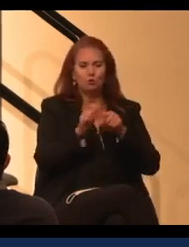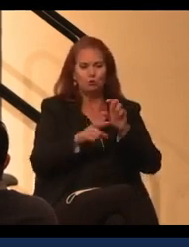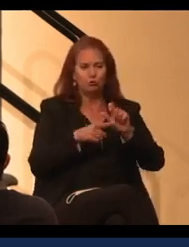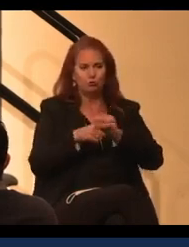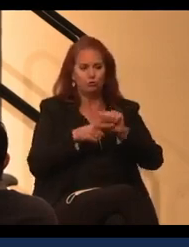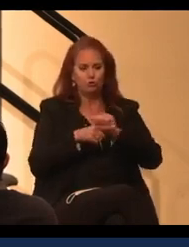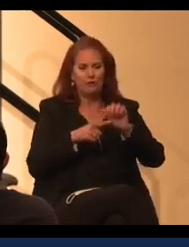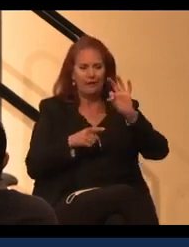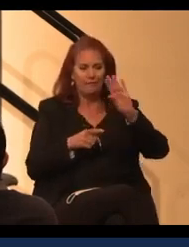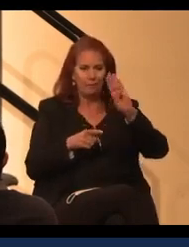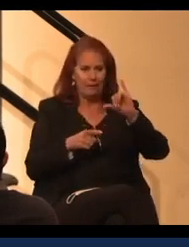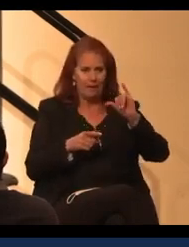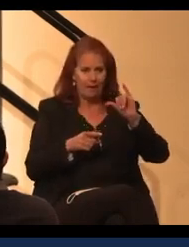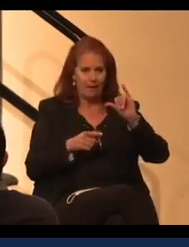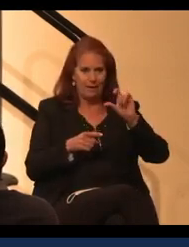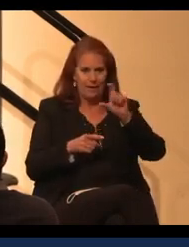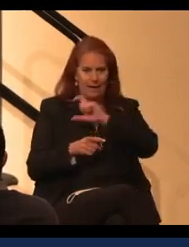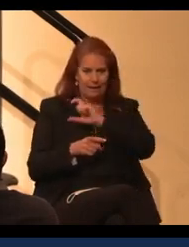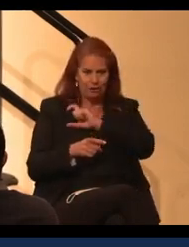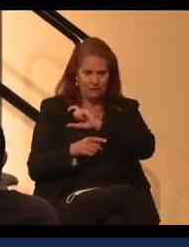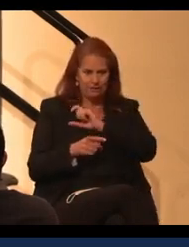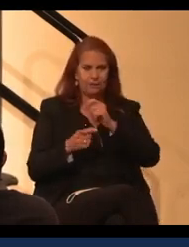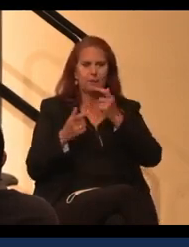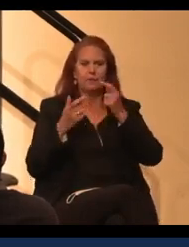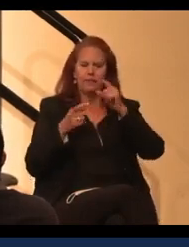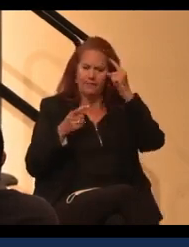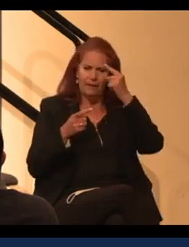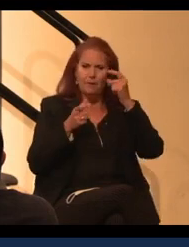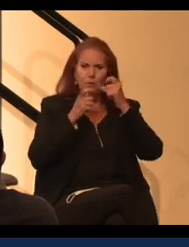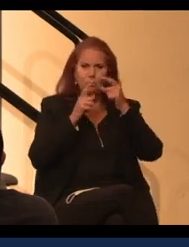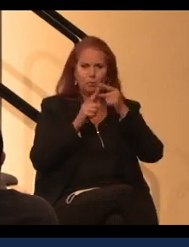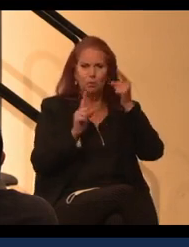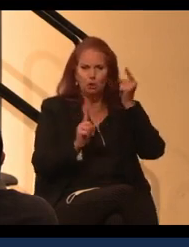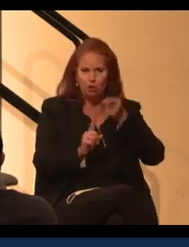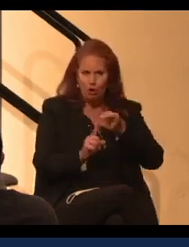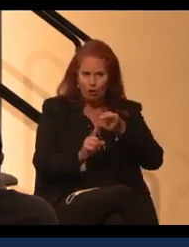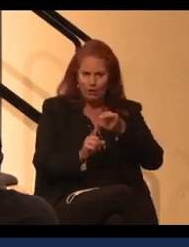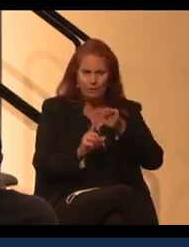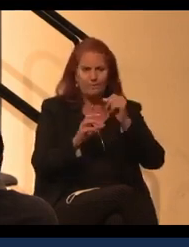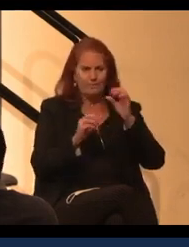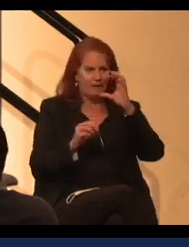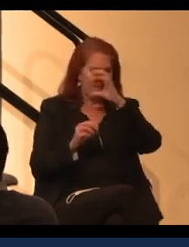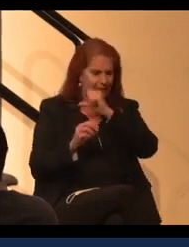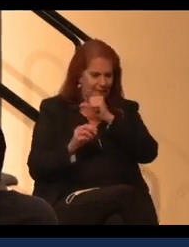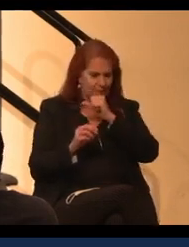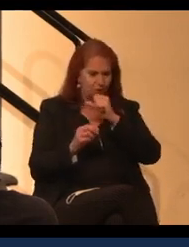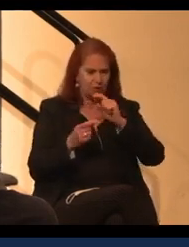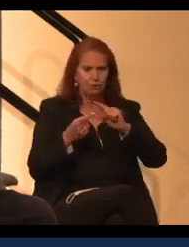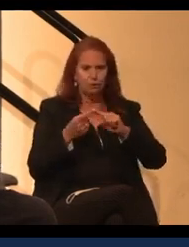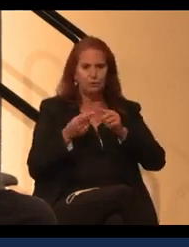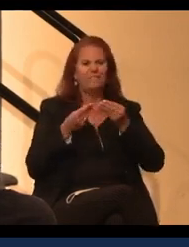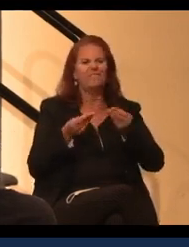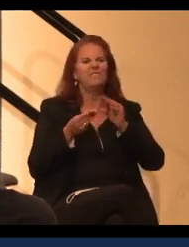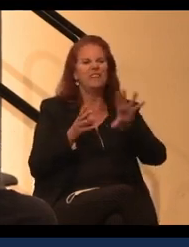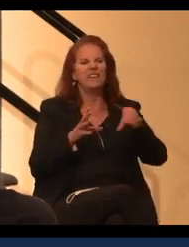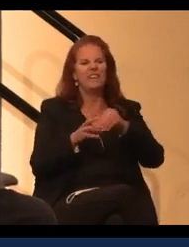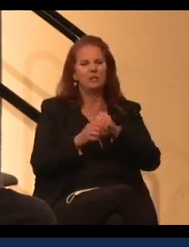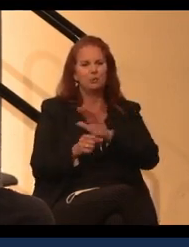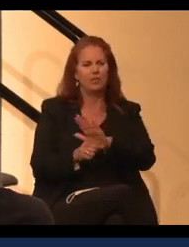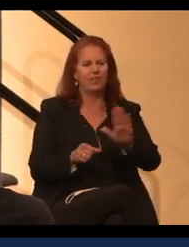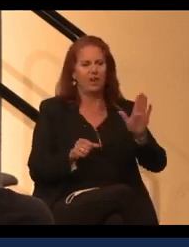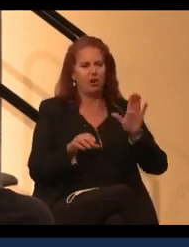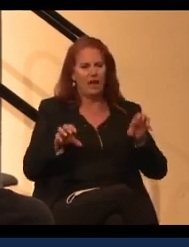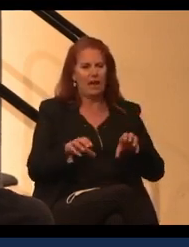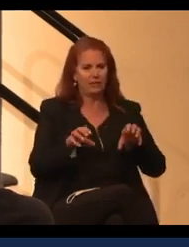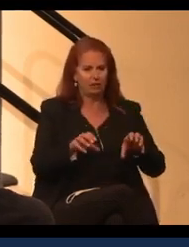FBI agents in thinking about who to target and the assumptions to feed into their